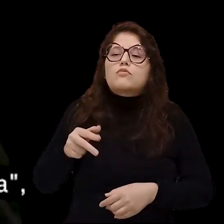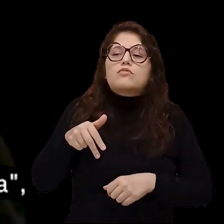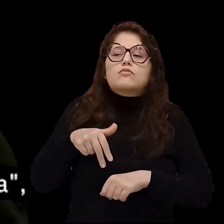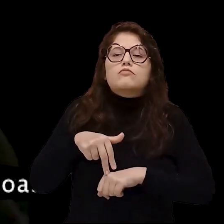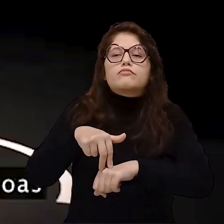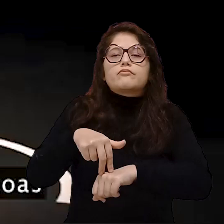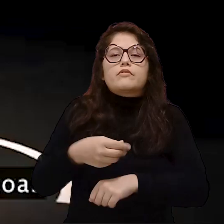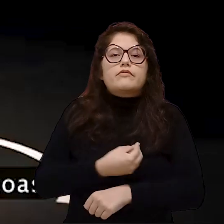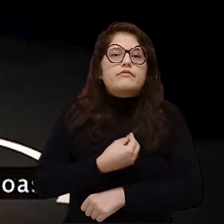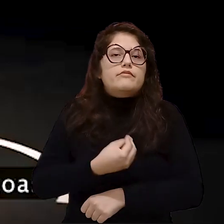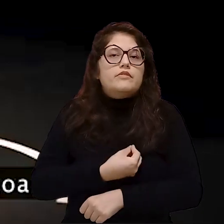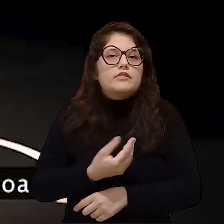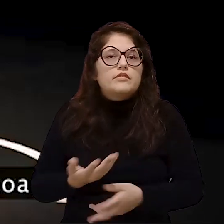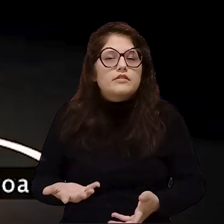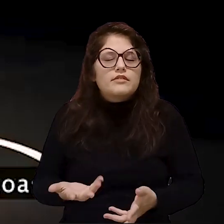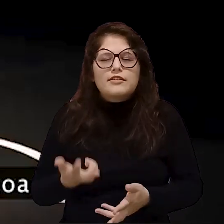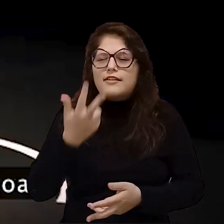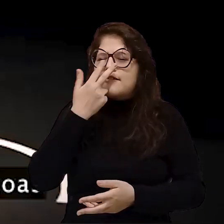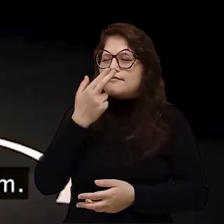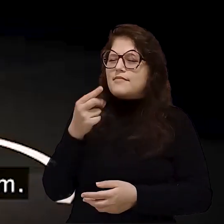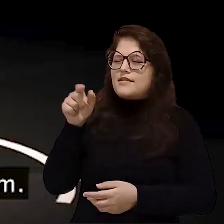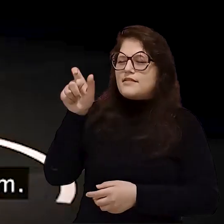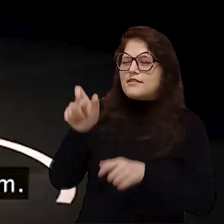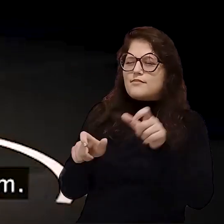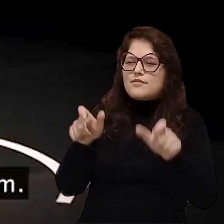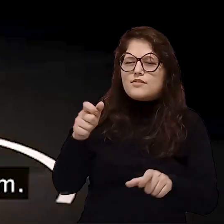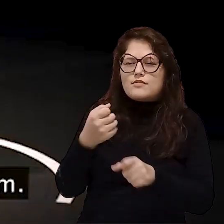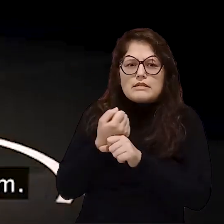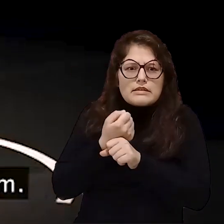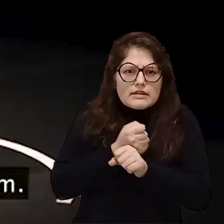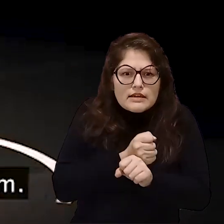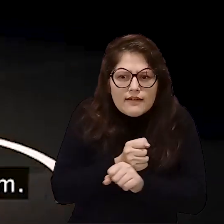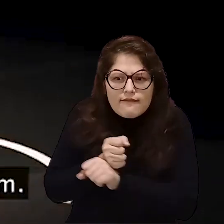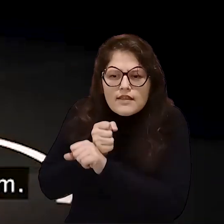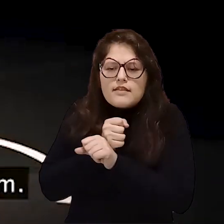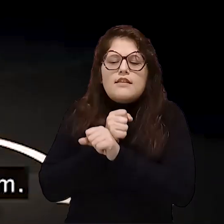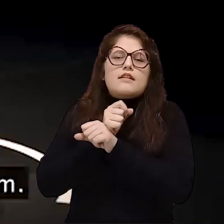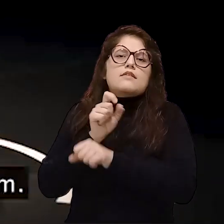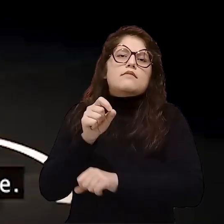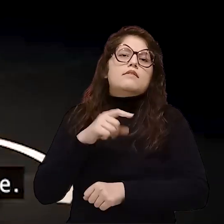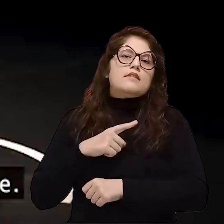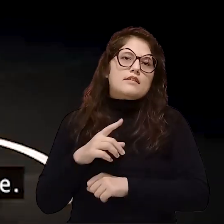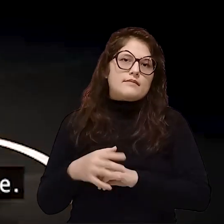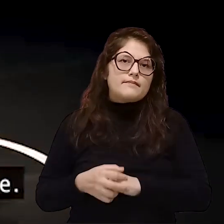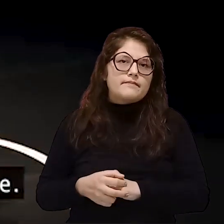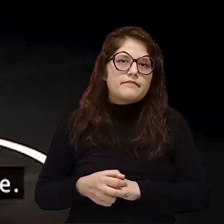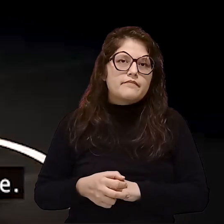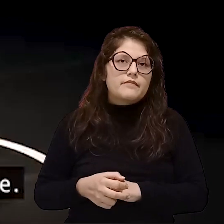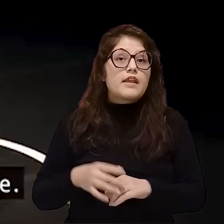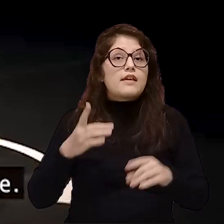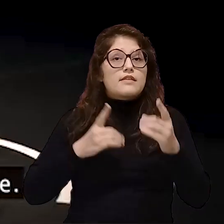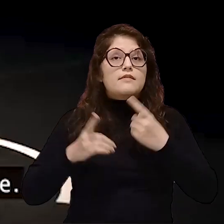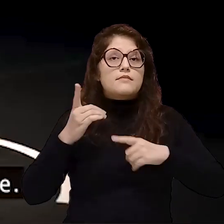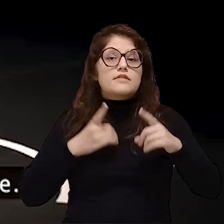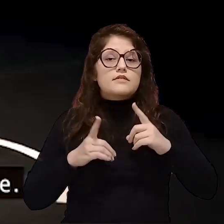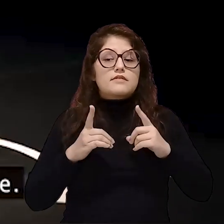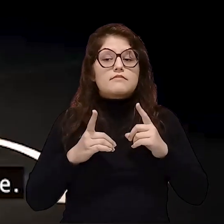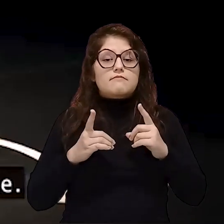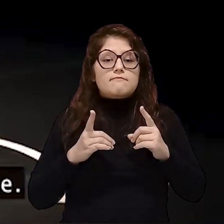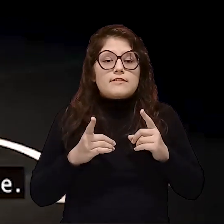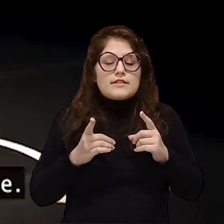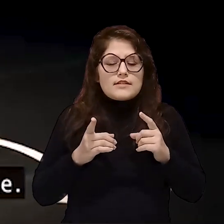on with my life. Ironically, those are the people who are most enslaved by what they have. Shutting out the depression strengthens